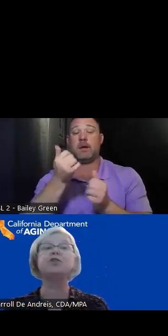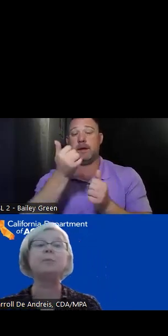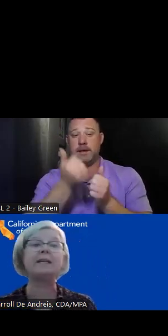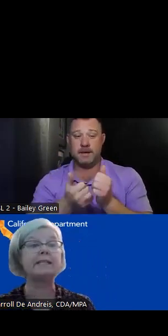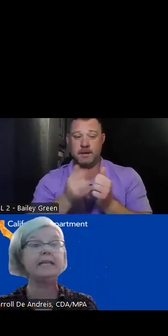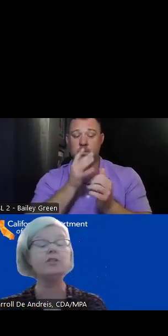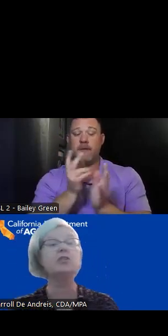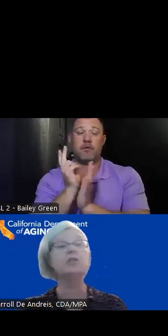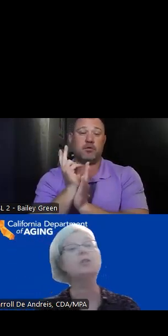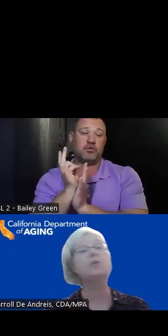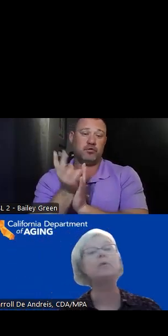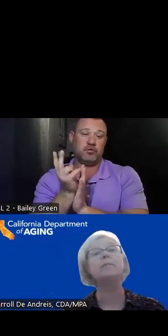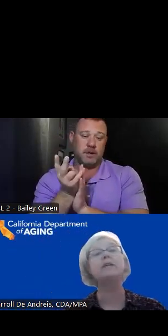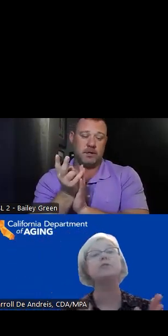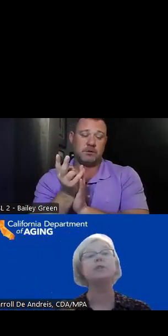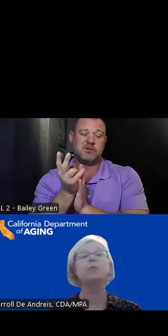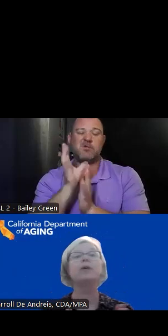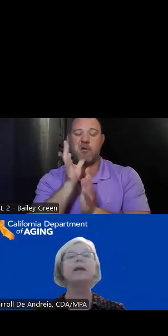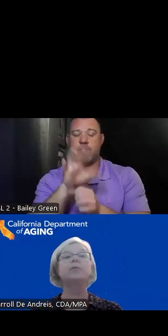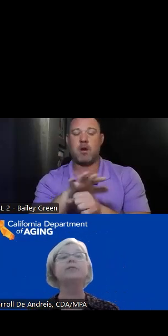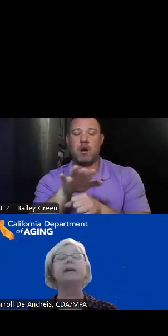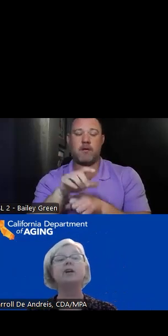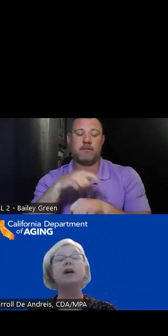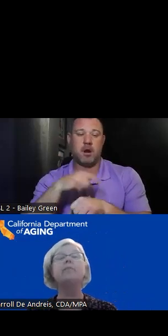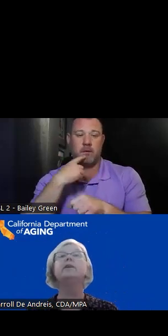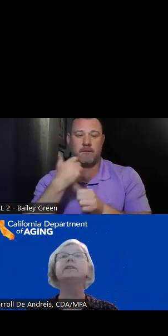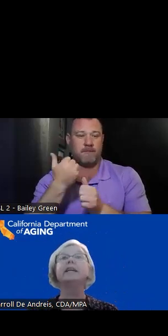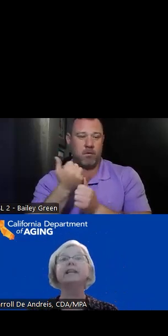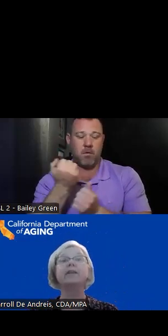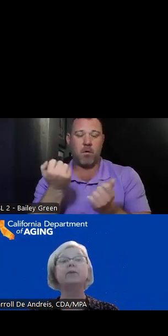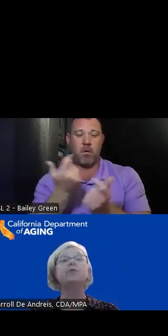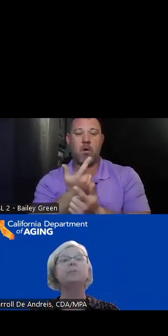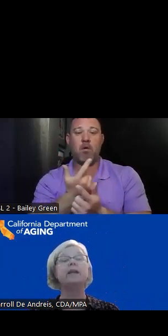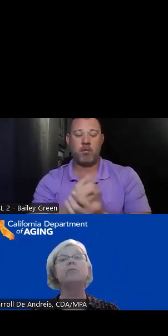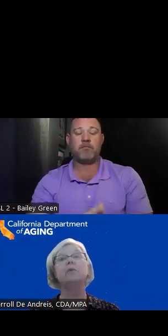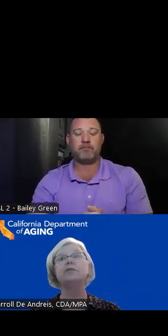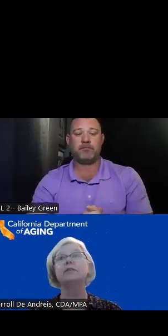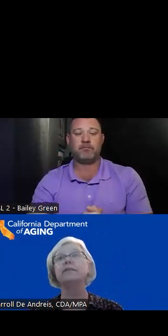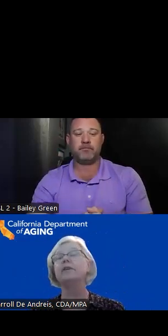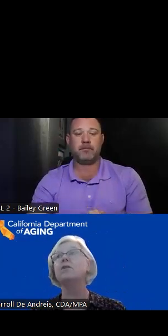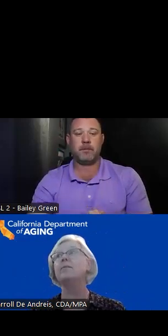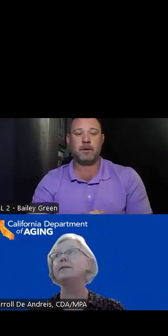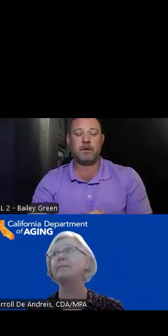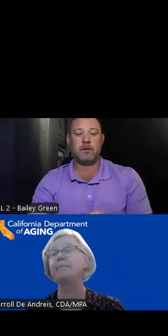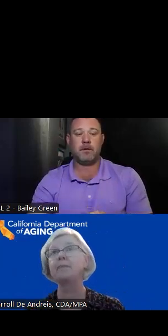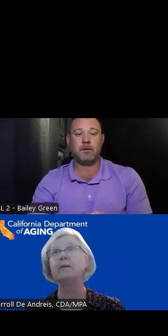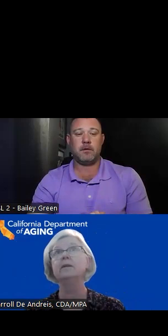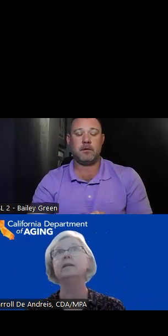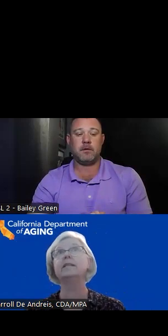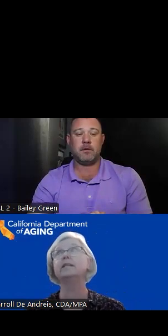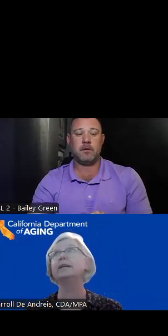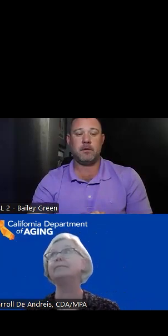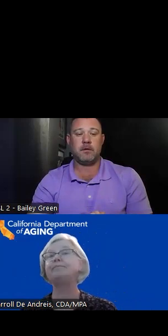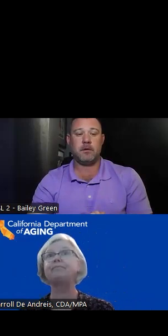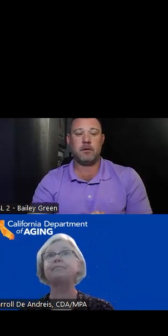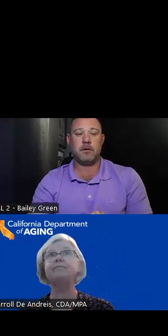commenters will have 2 minutes each, just so that we make sure that we're able to have time to get to everyone who may want to leave a comment.